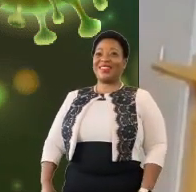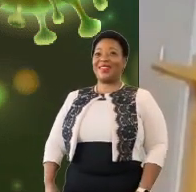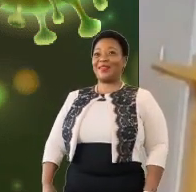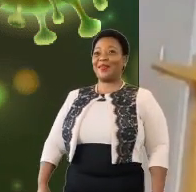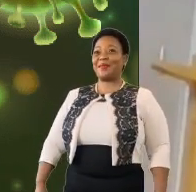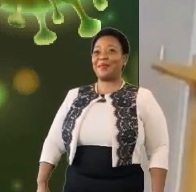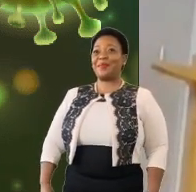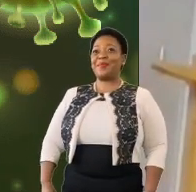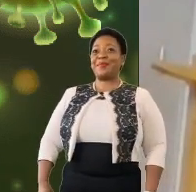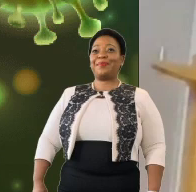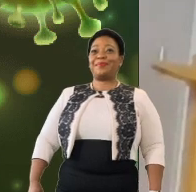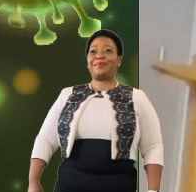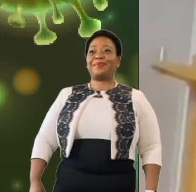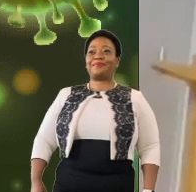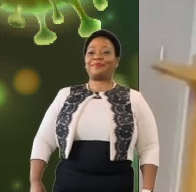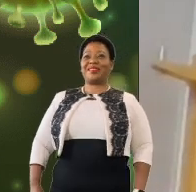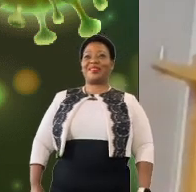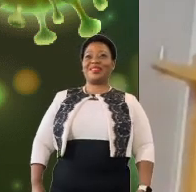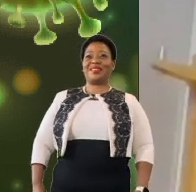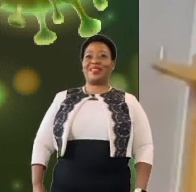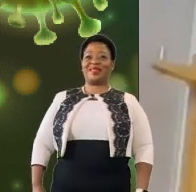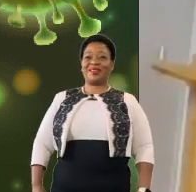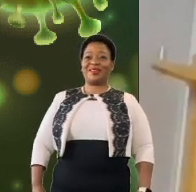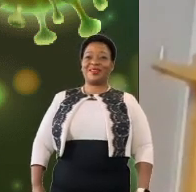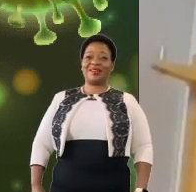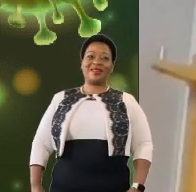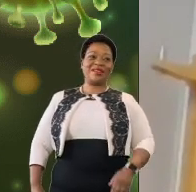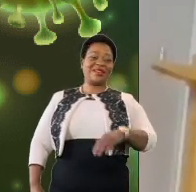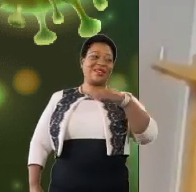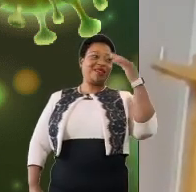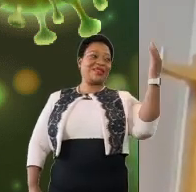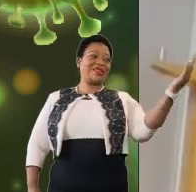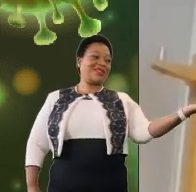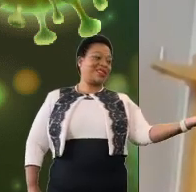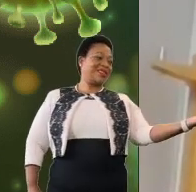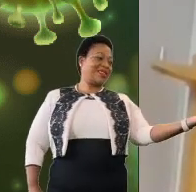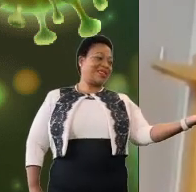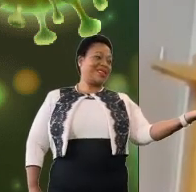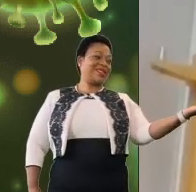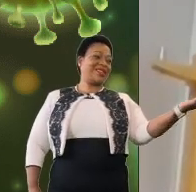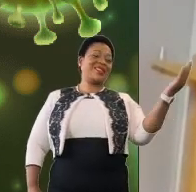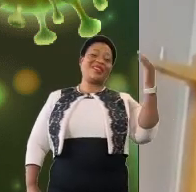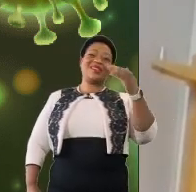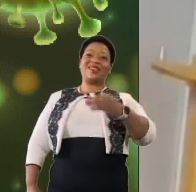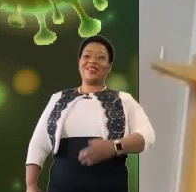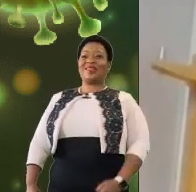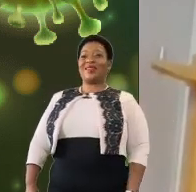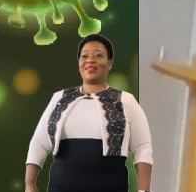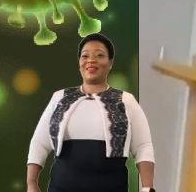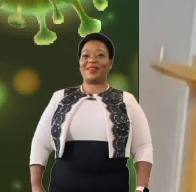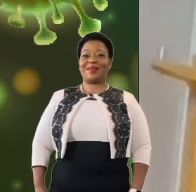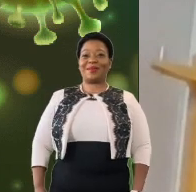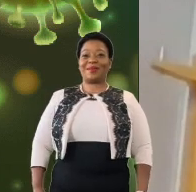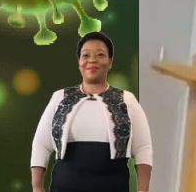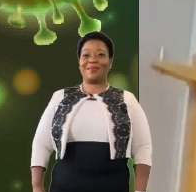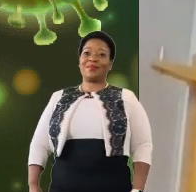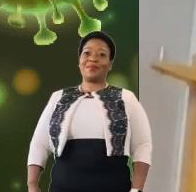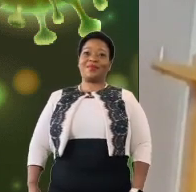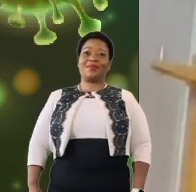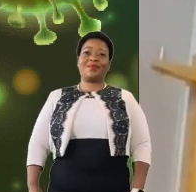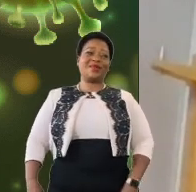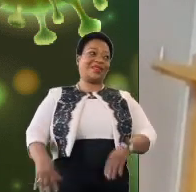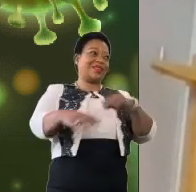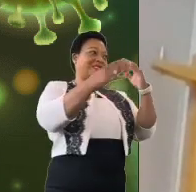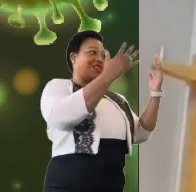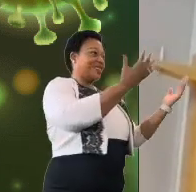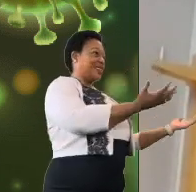helping at this point in time. So I'm saying, as therefore we get into lockdown, post-lockdown, we need to therefore factor that